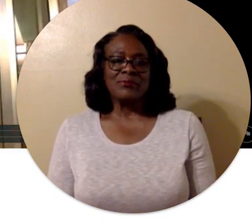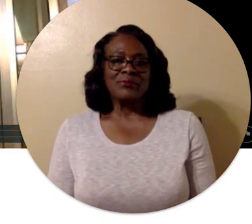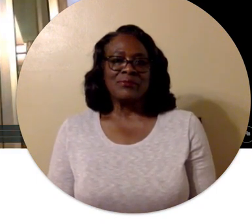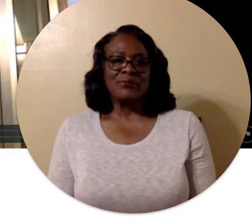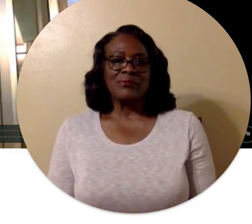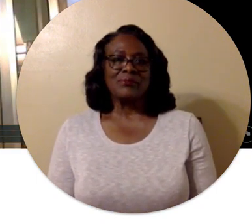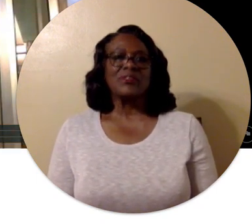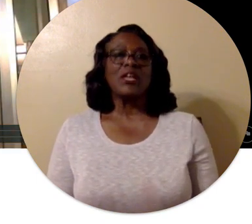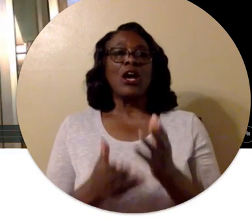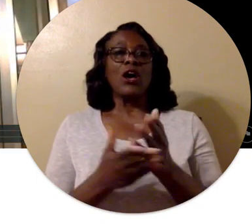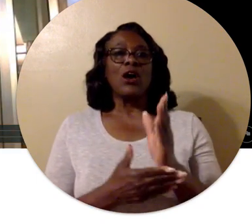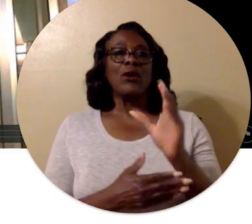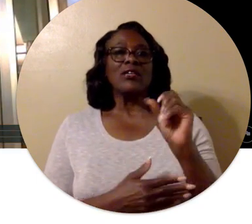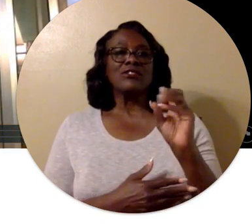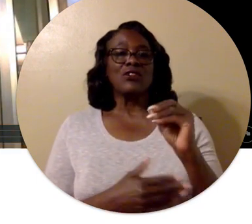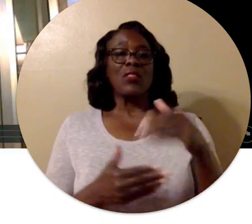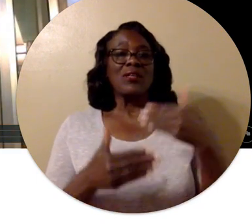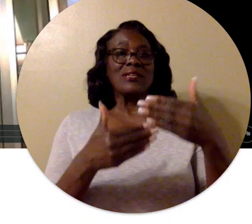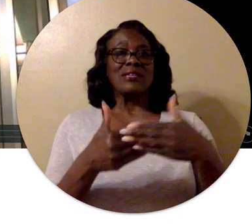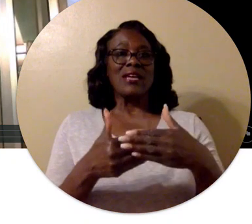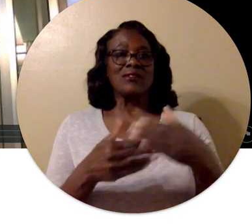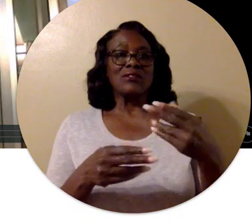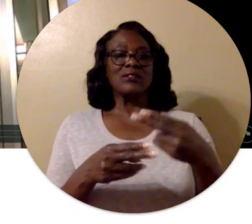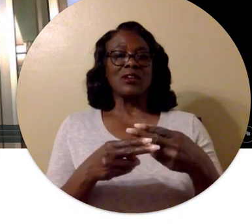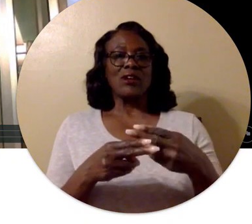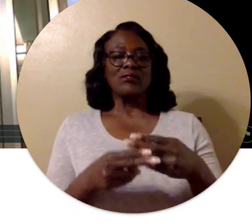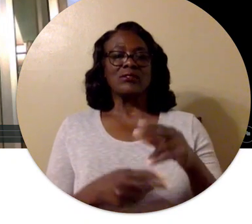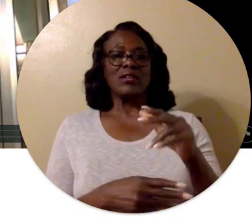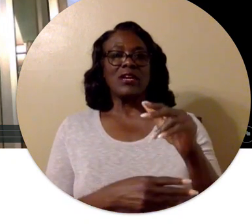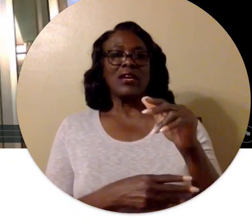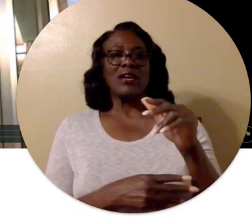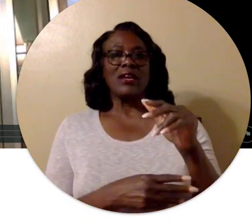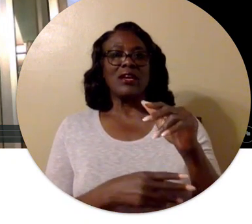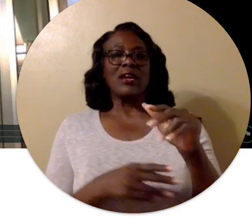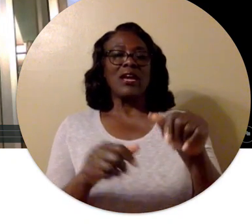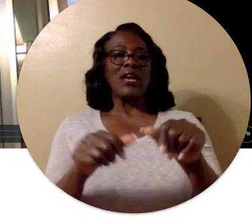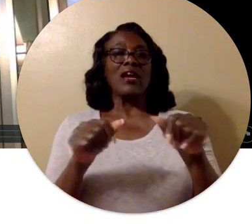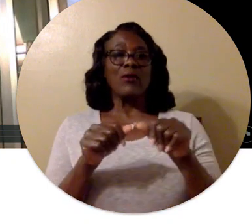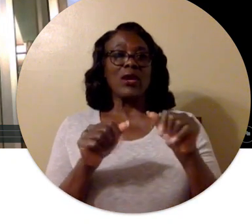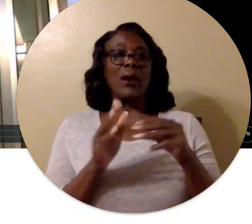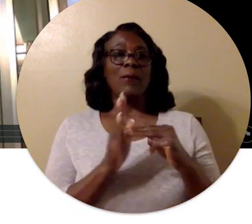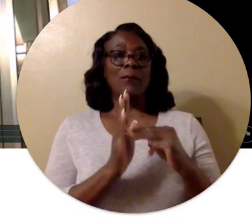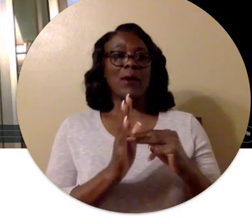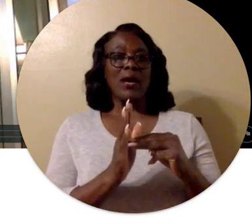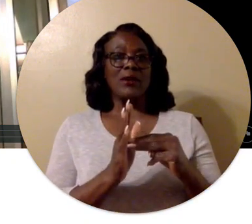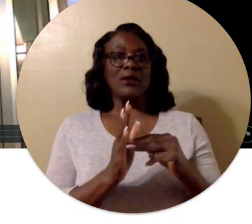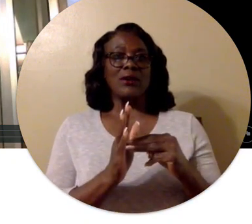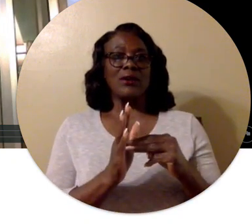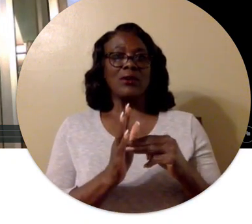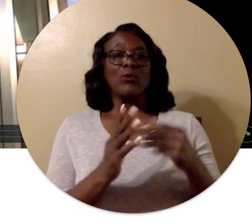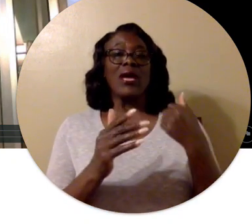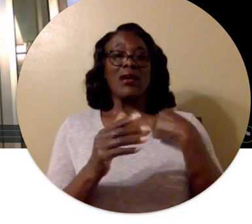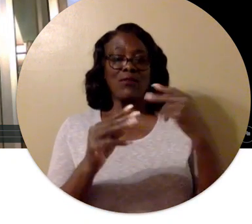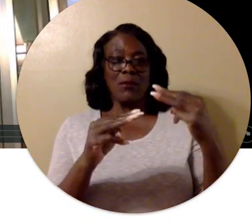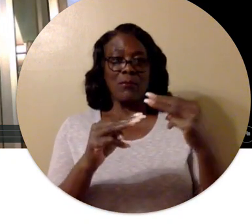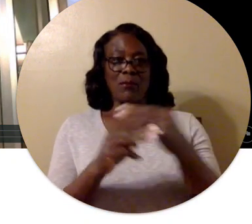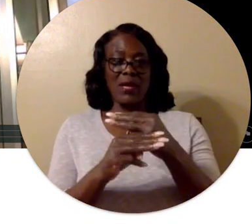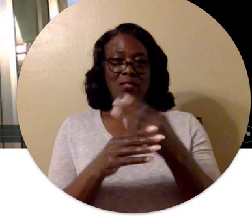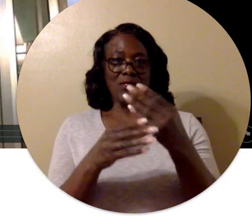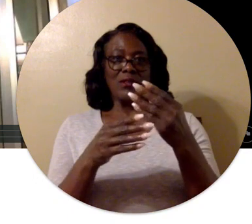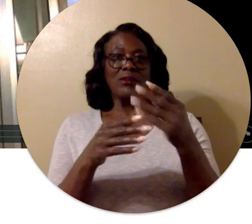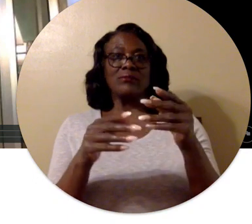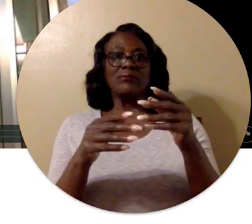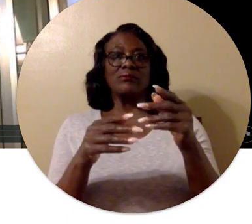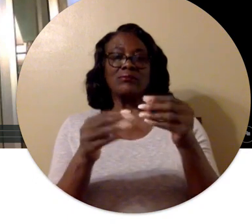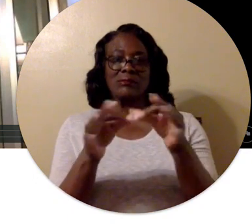All right, so this next method is called the area model. For the area model, before we start, we've got our equations here, but we need to break